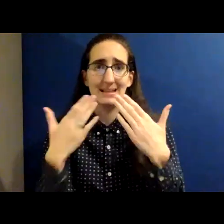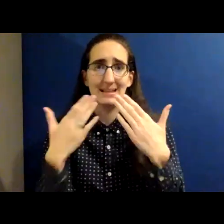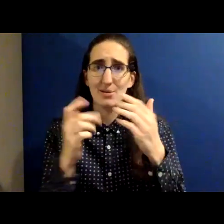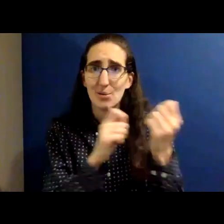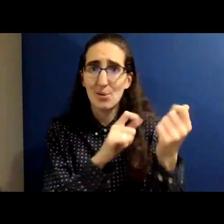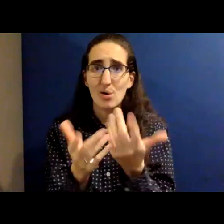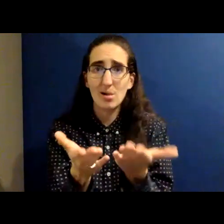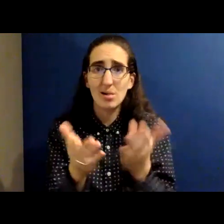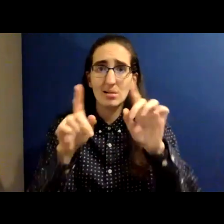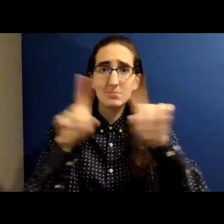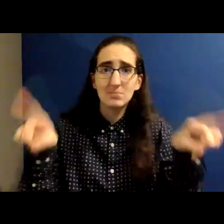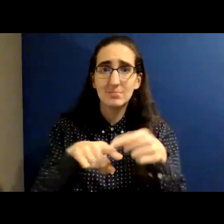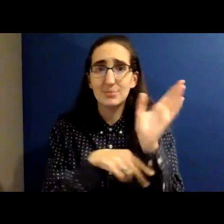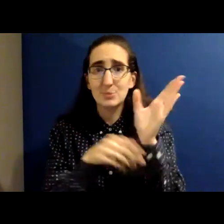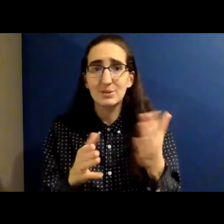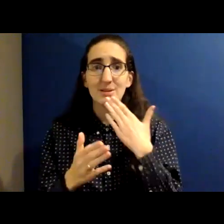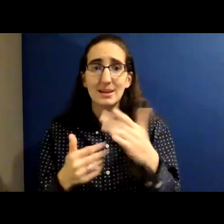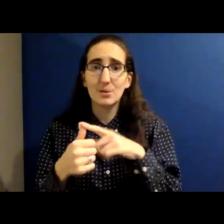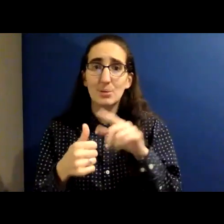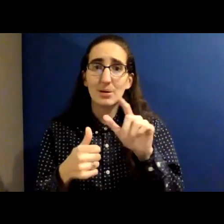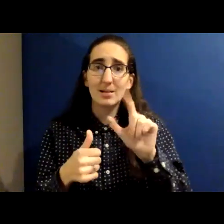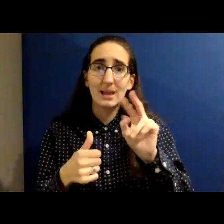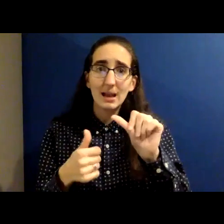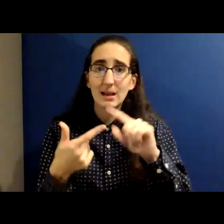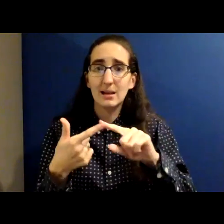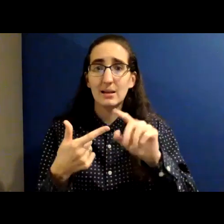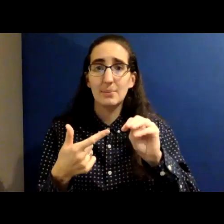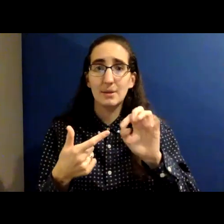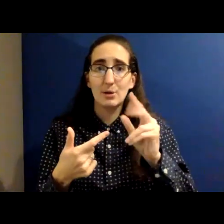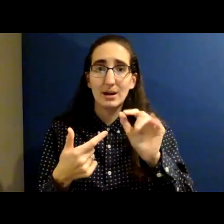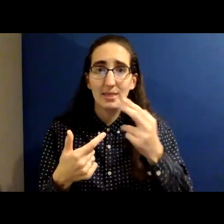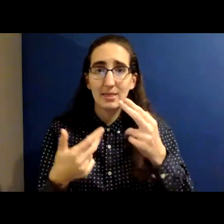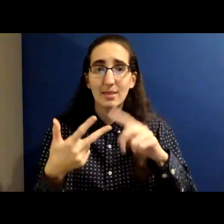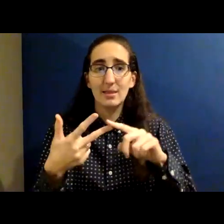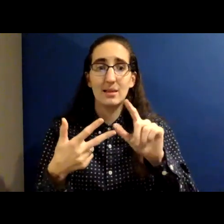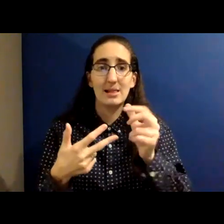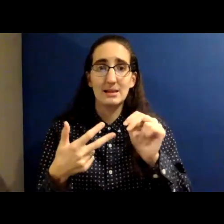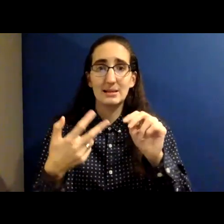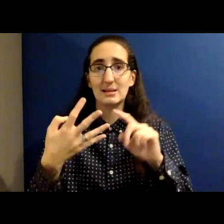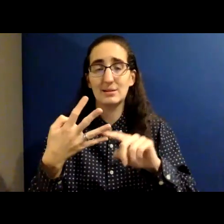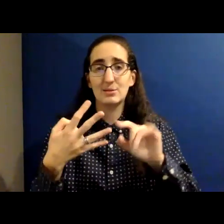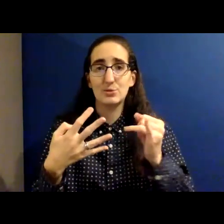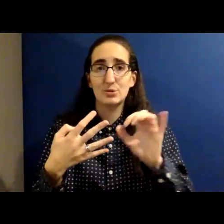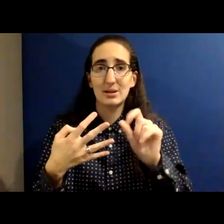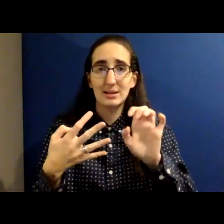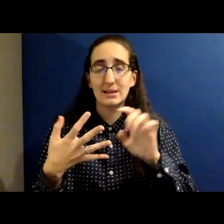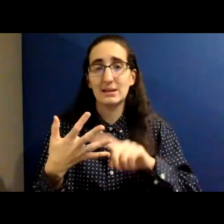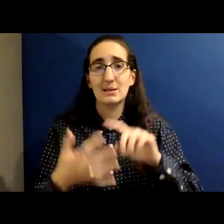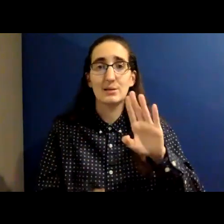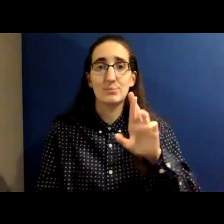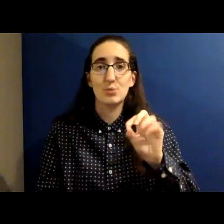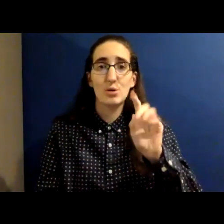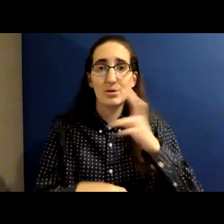of you. Thank you, Lena and Meredith and Allison and Jesse and Brooke. And of course, my